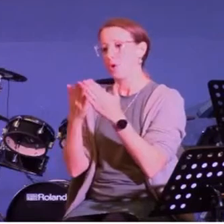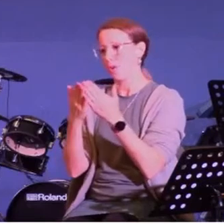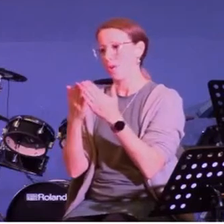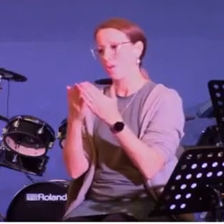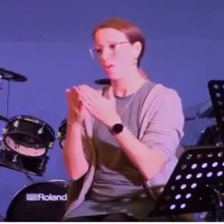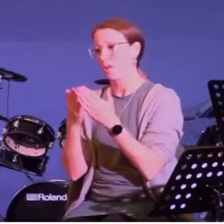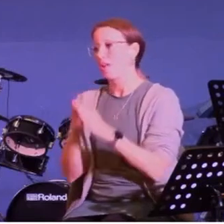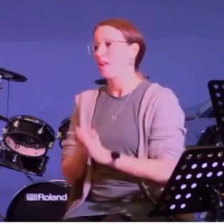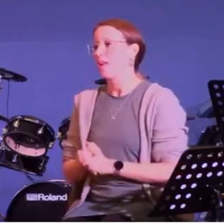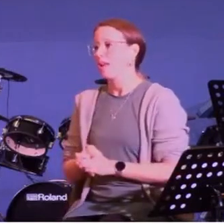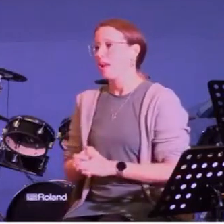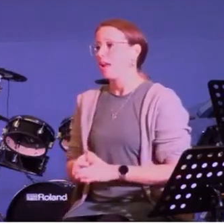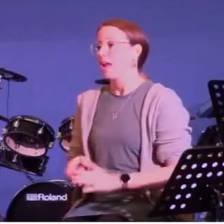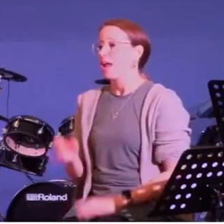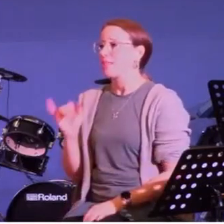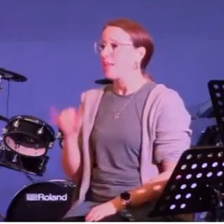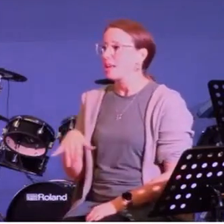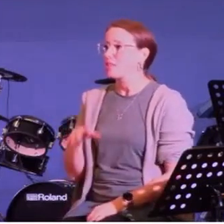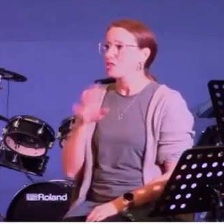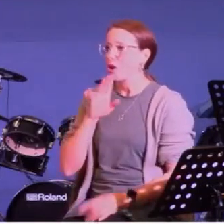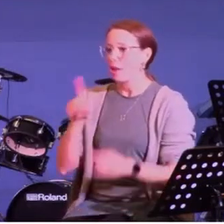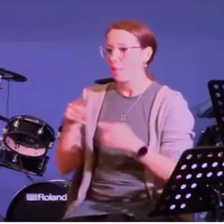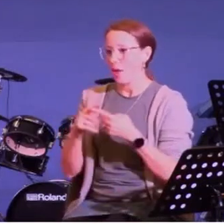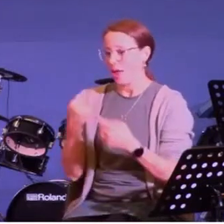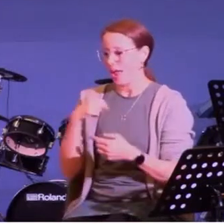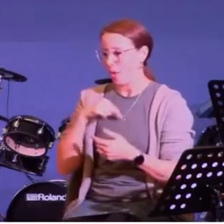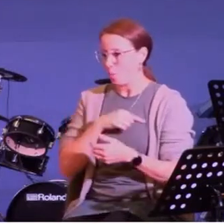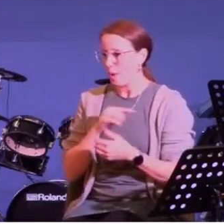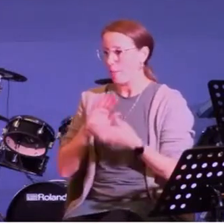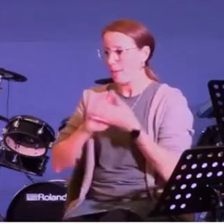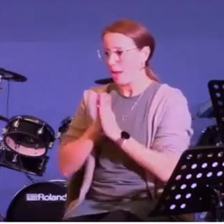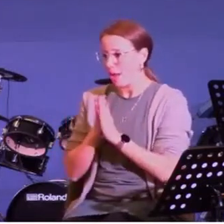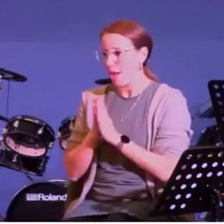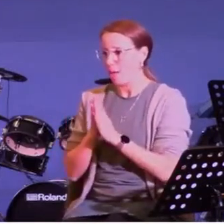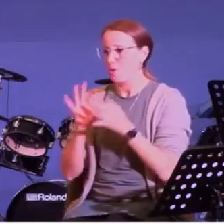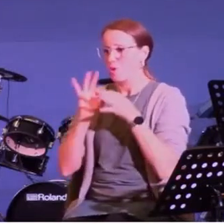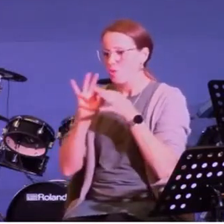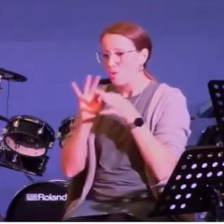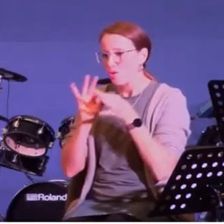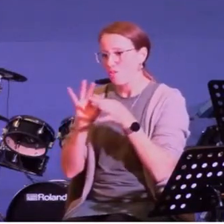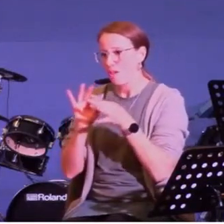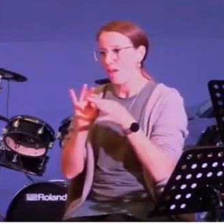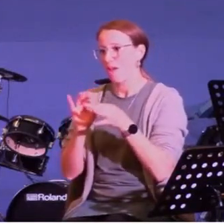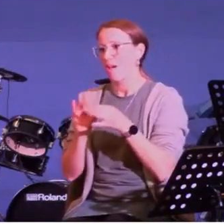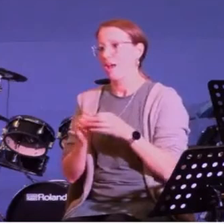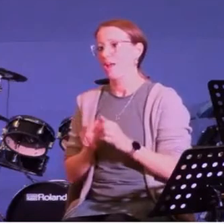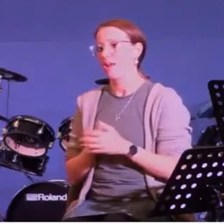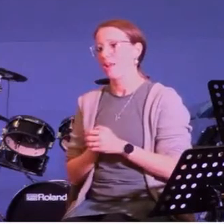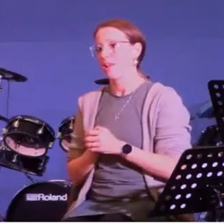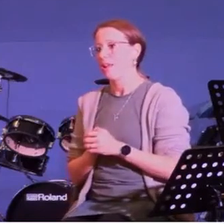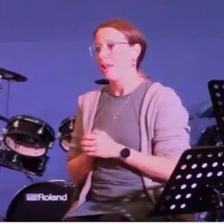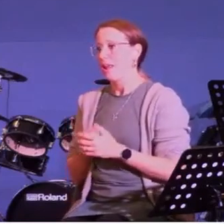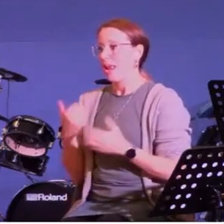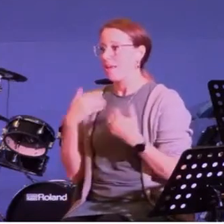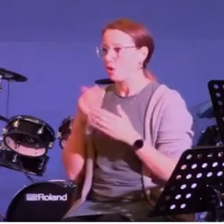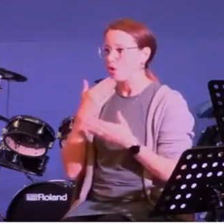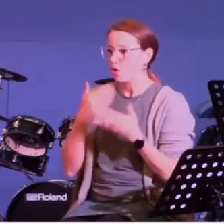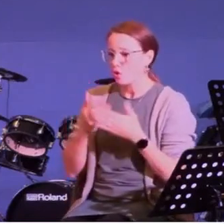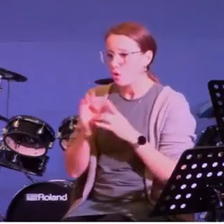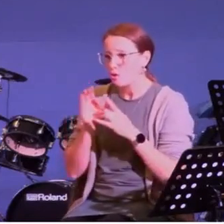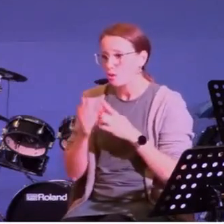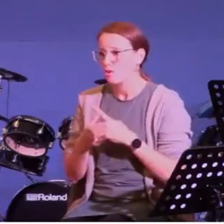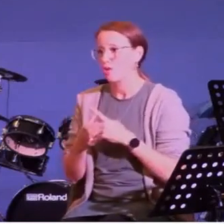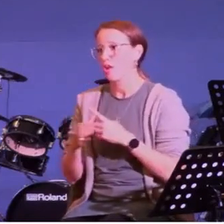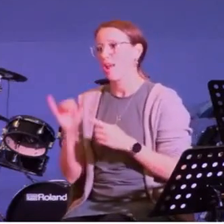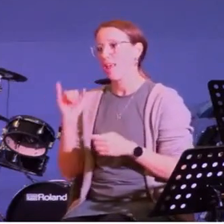we're hoping to be is a unified approach to how we will disciple people so we can have unified metrics and culture and all these things like that. That took